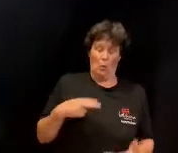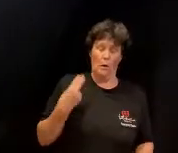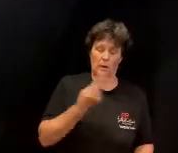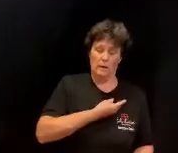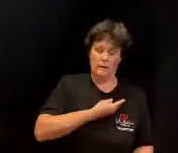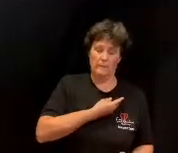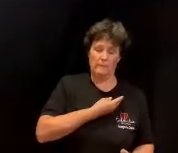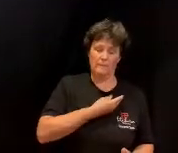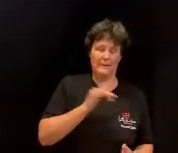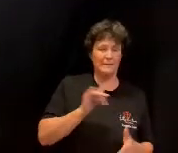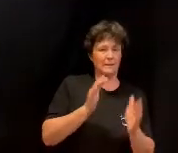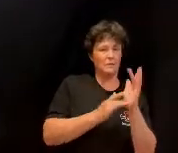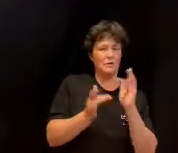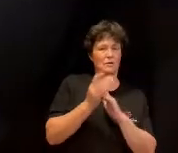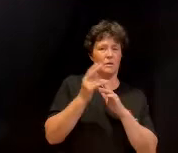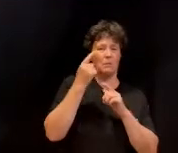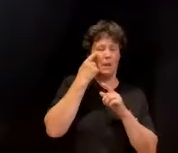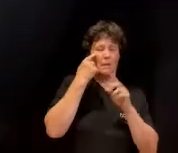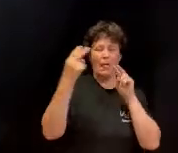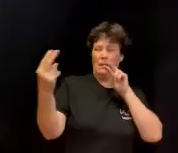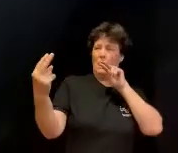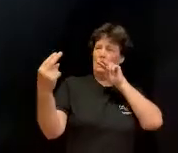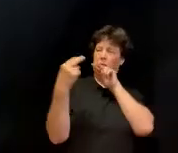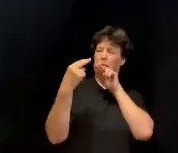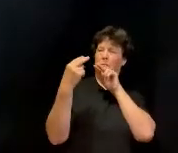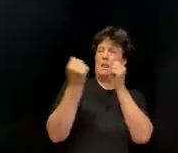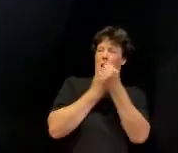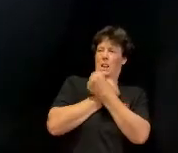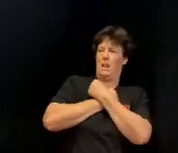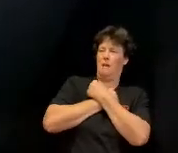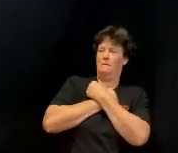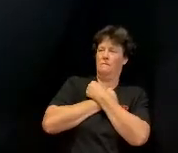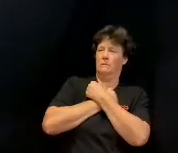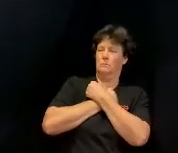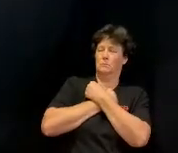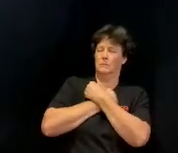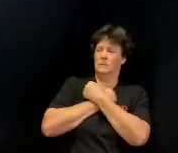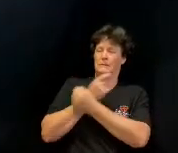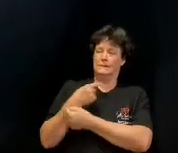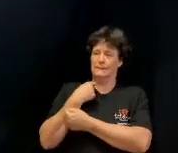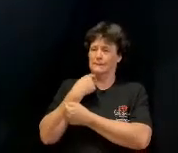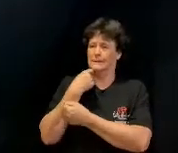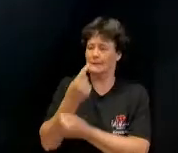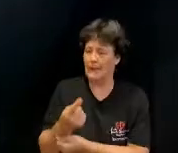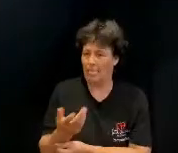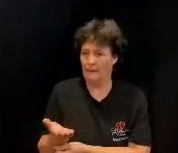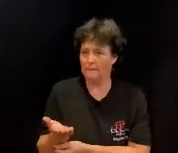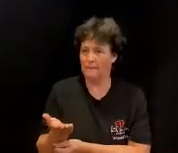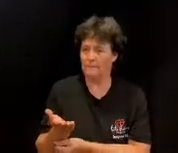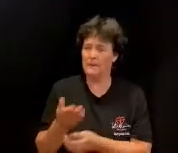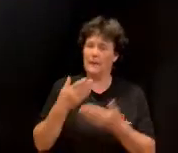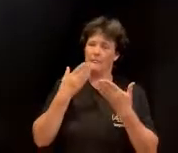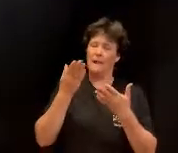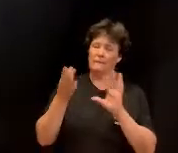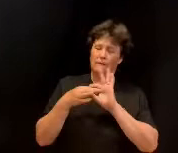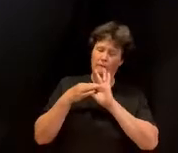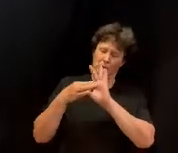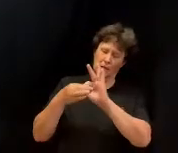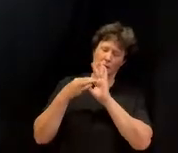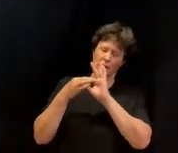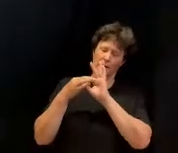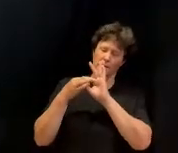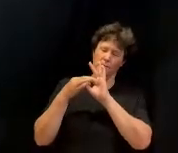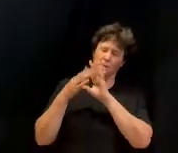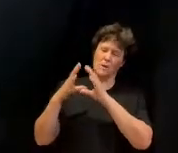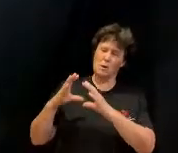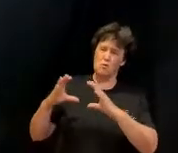look them in the eye. We'll love them. And we will say to them. So I thank you, God, for relationships. There's going to be a targeting, God. I pray